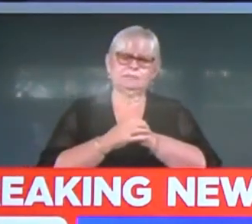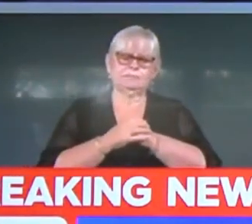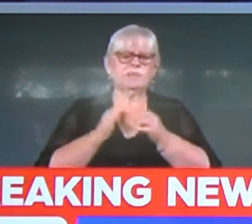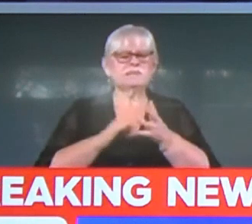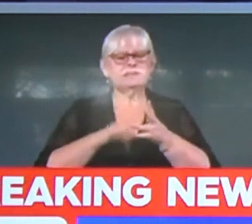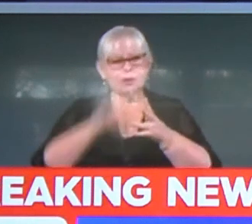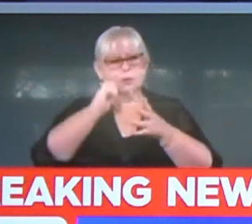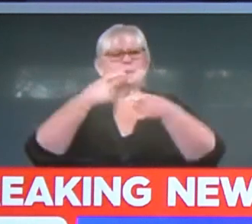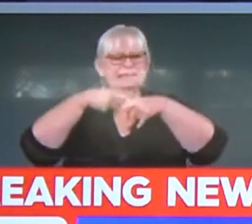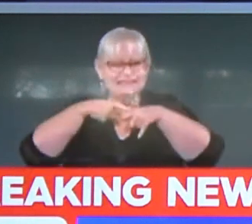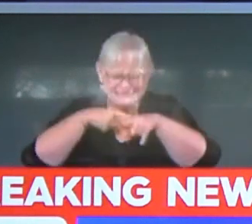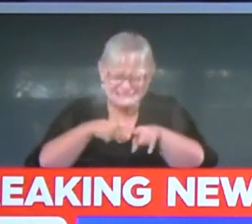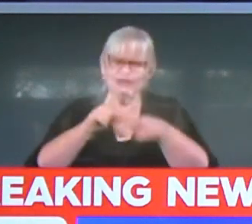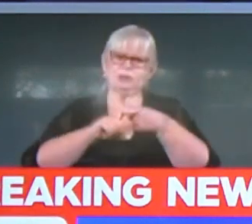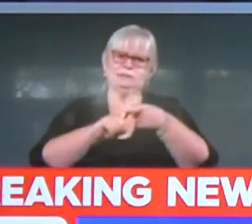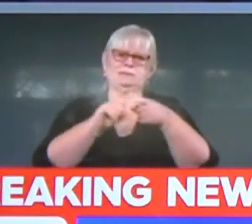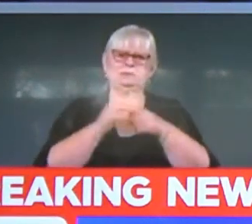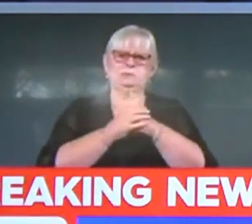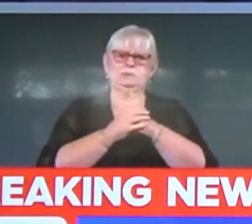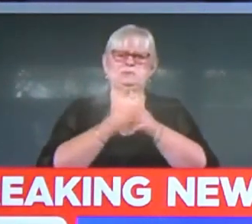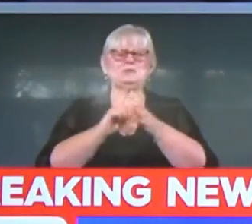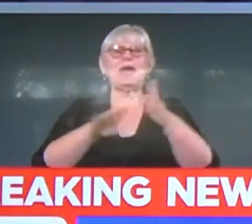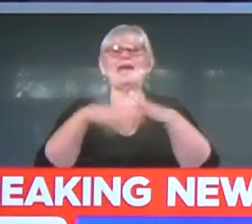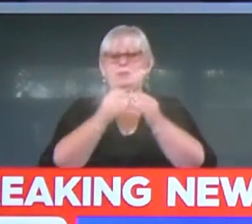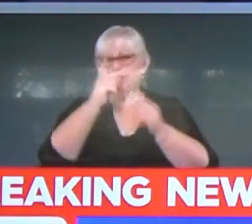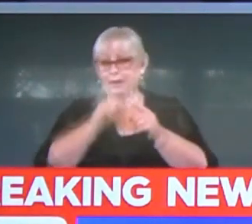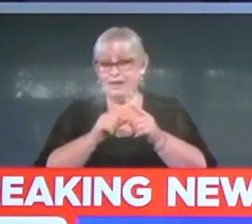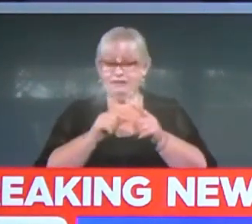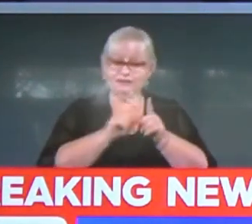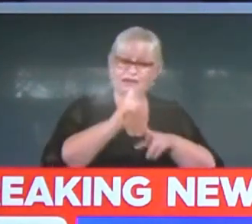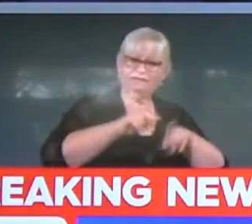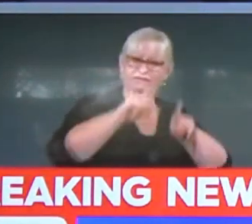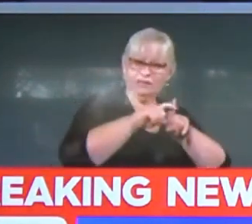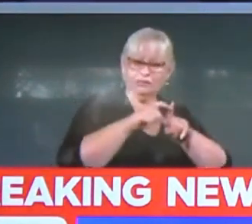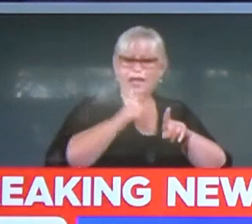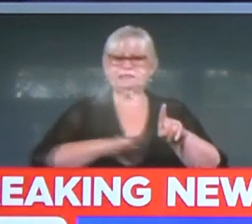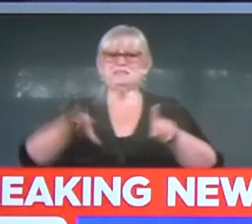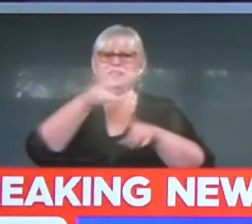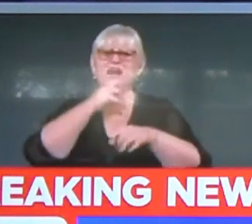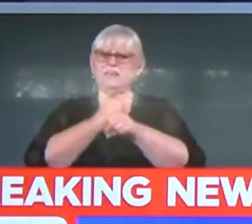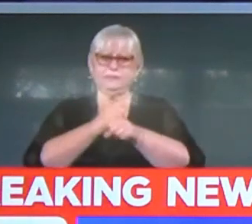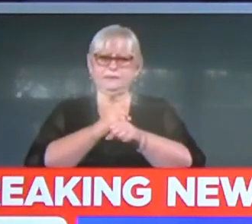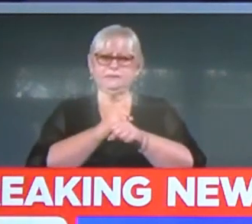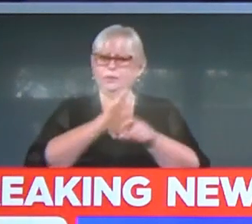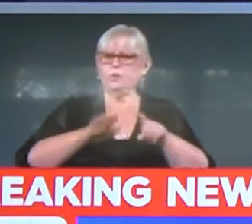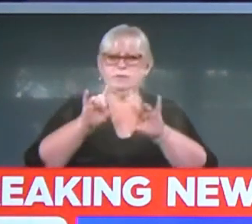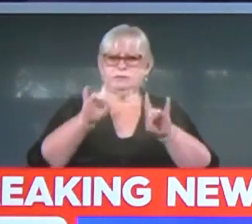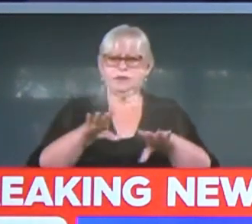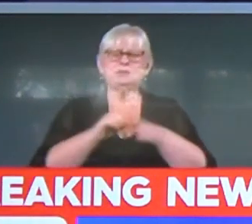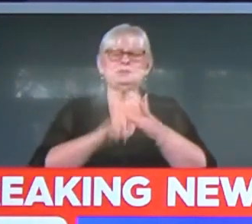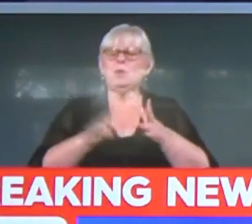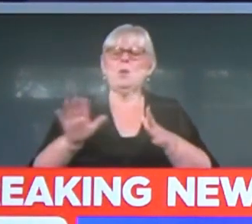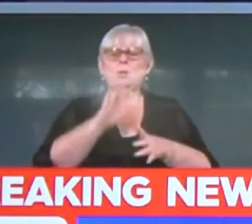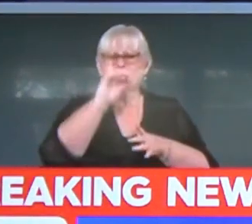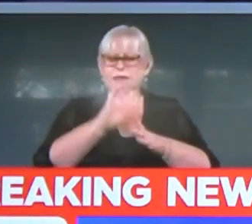And so we will continue to do everything we can, both as a federal government and as state and territory governments around the country, to do all we can